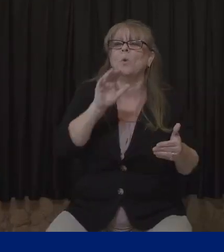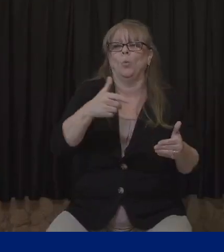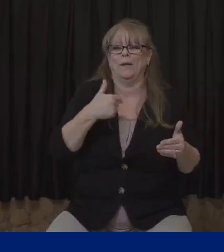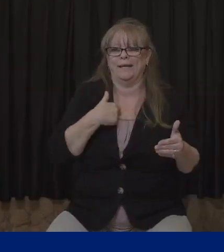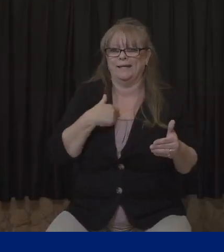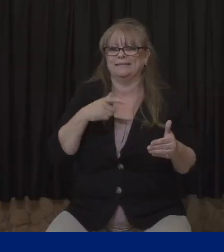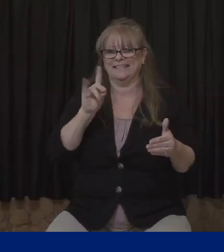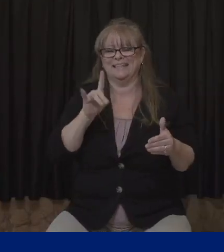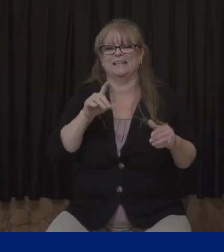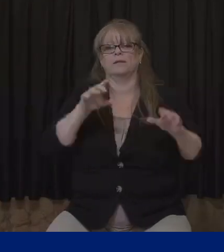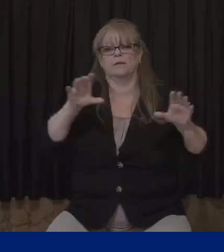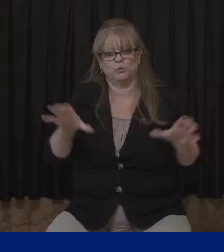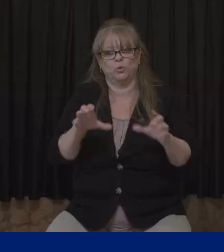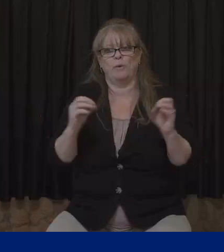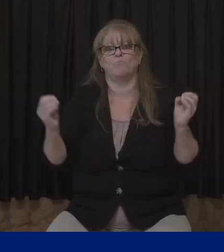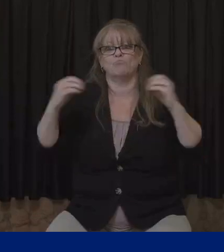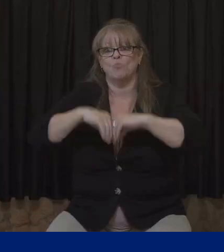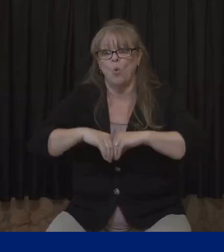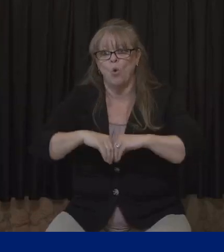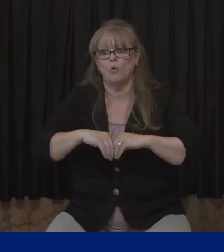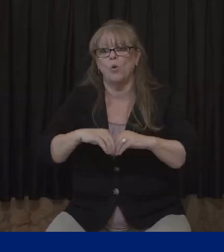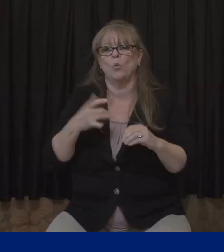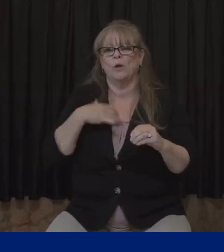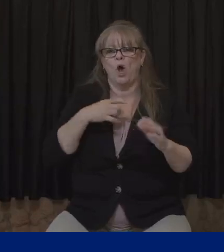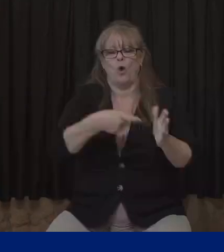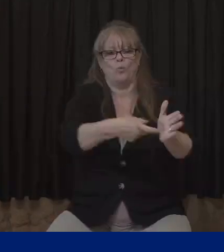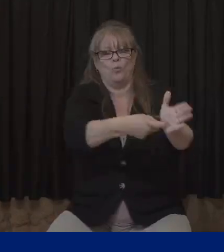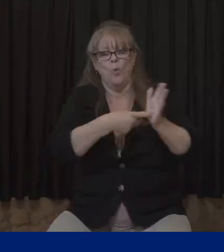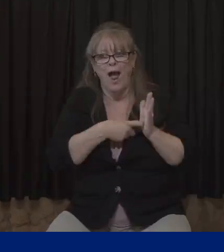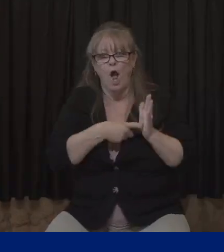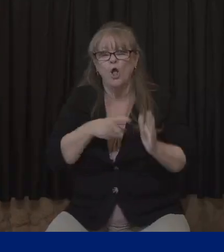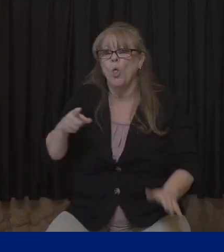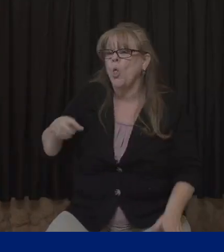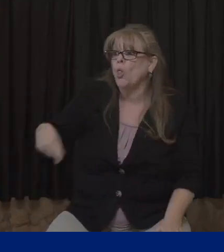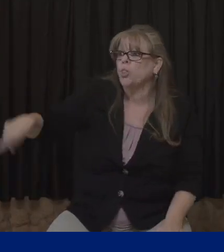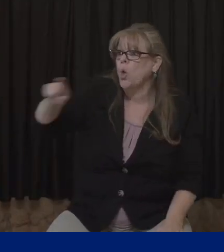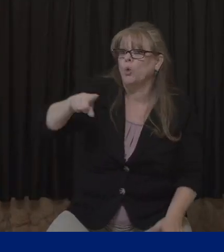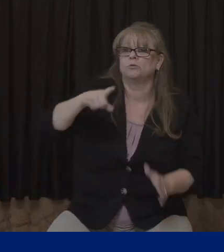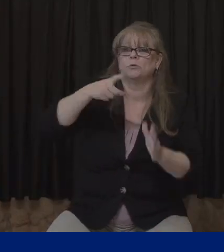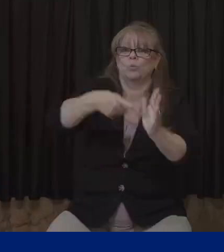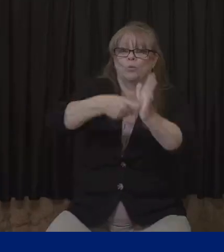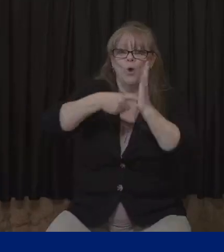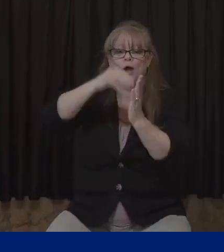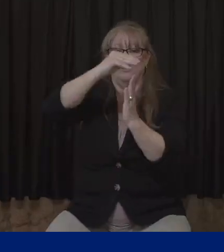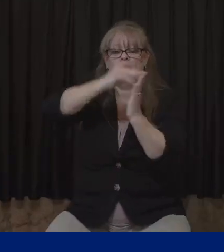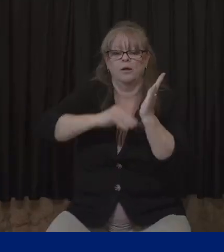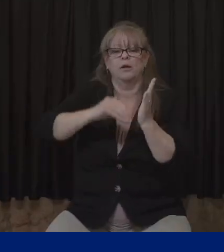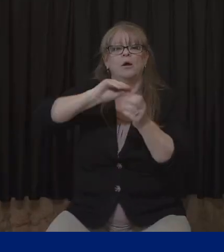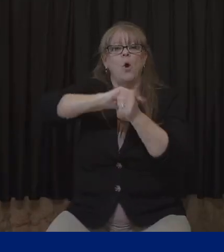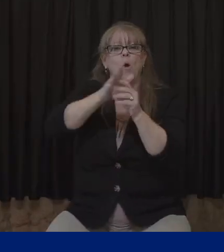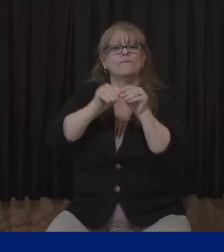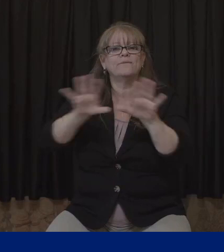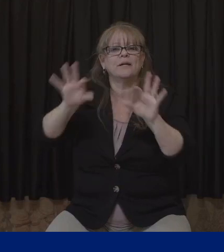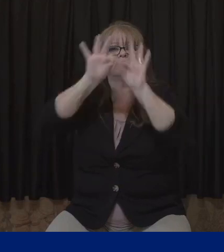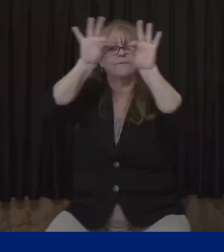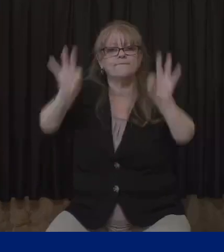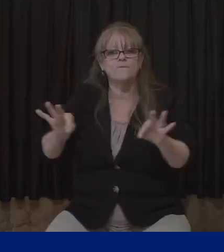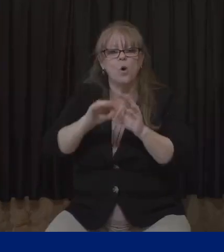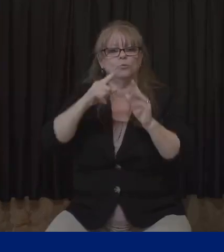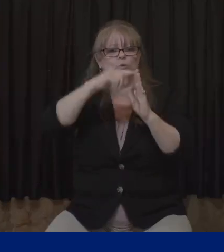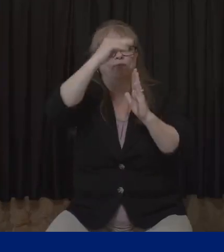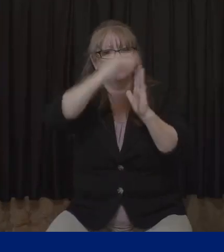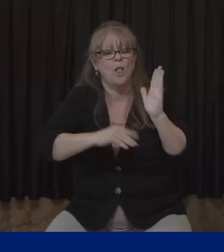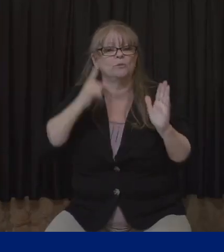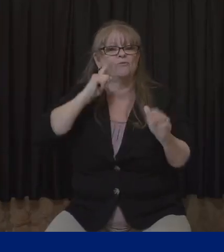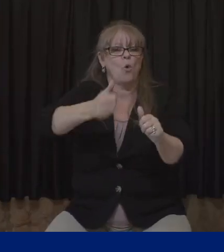a COVID-19 prevention and response plan that every senior care facility needs to submit to the Department of Health by May 1st.